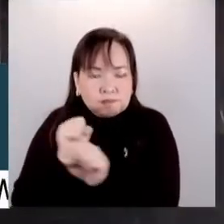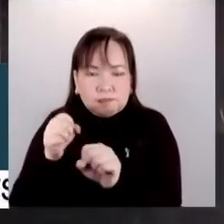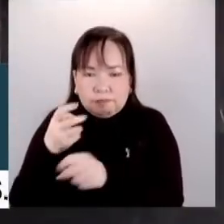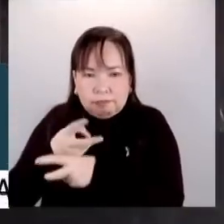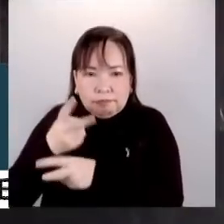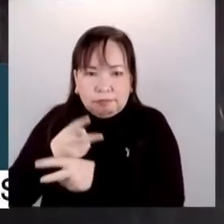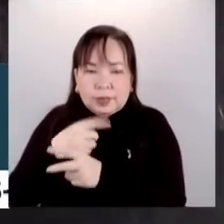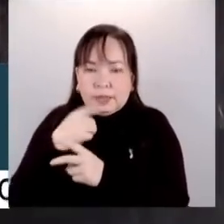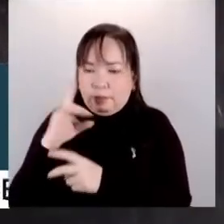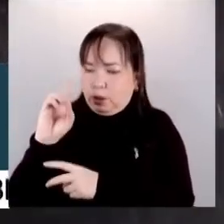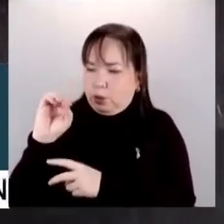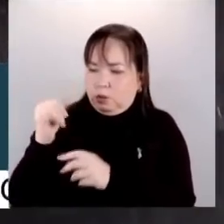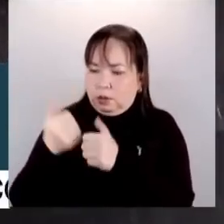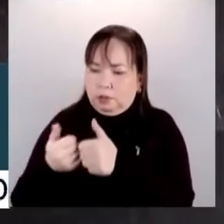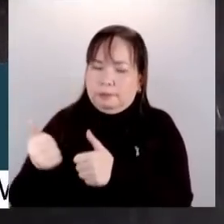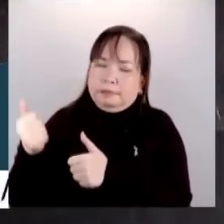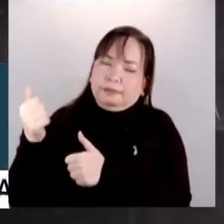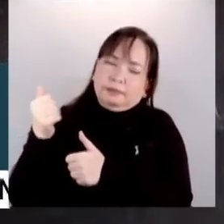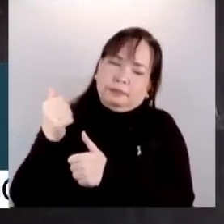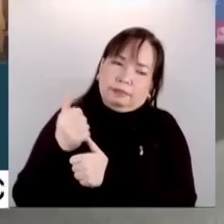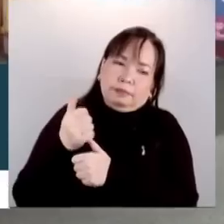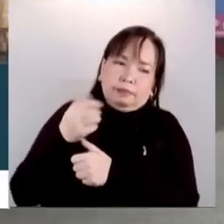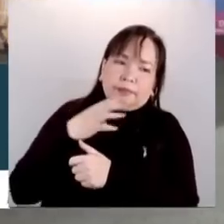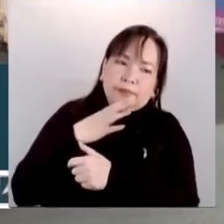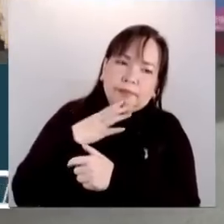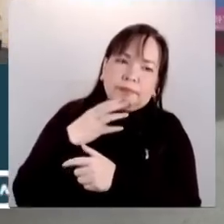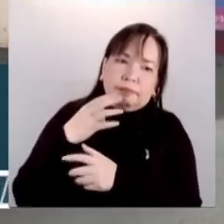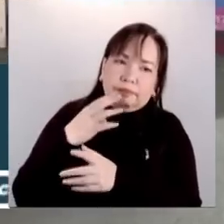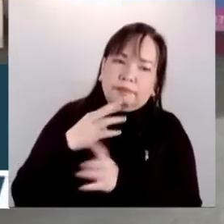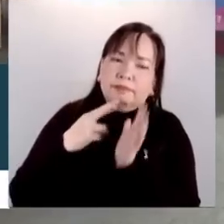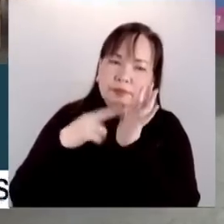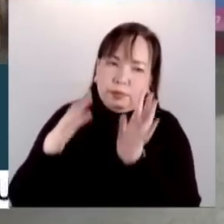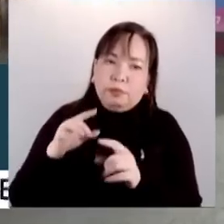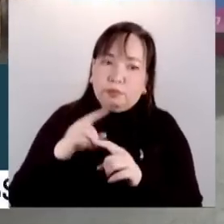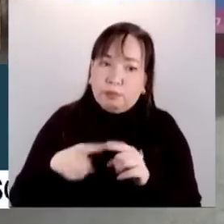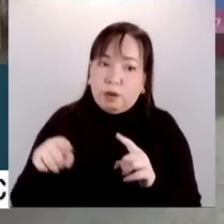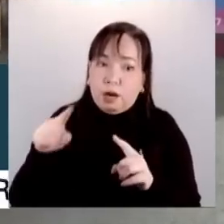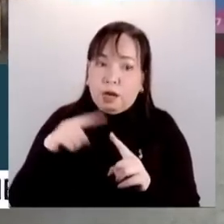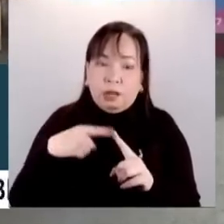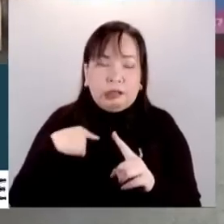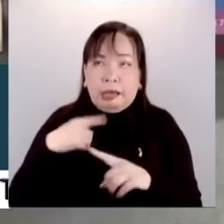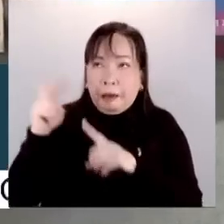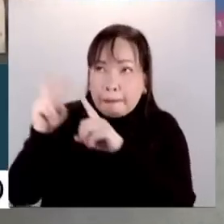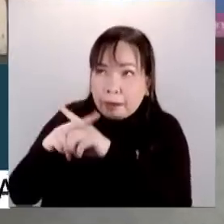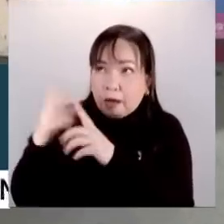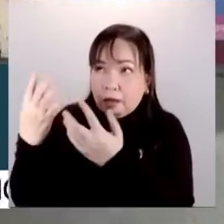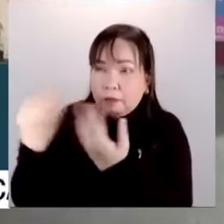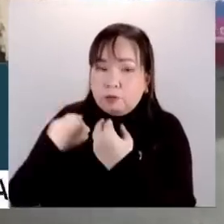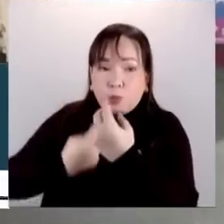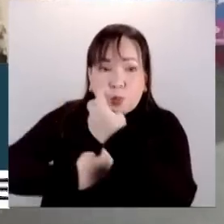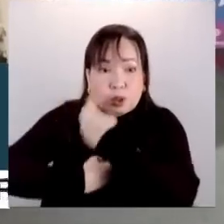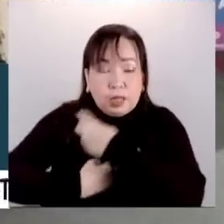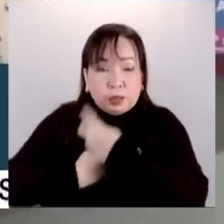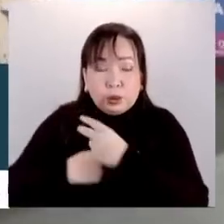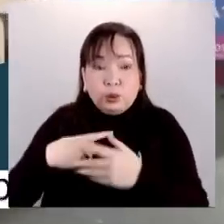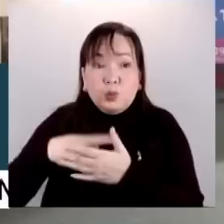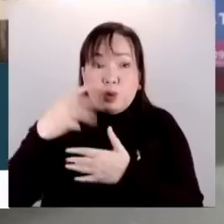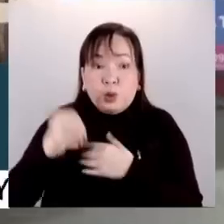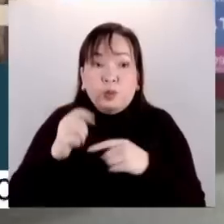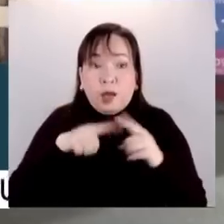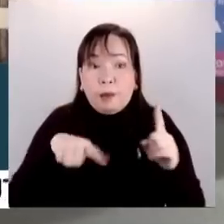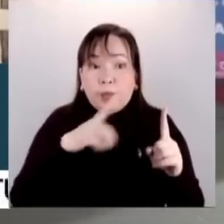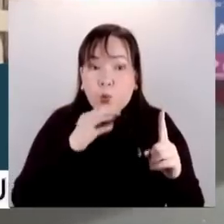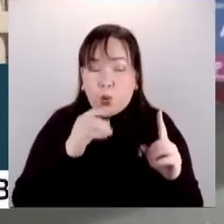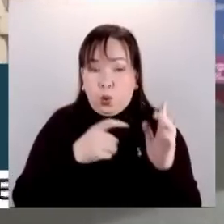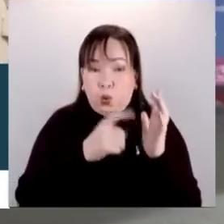DOJ spokesperson Mico Clavano. However, they could not qualify for the witness protection program because the law requires that state witnesses should not